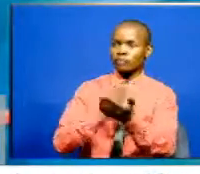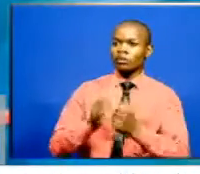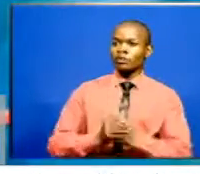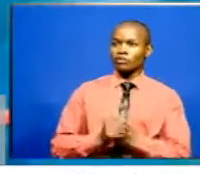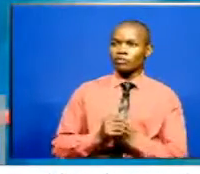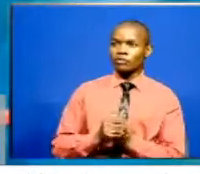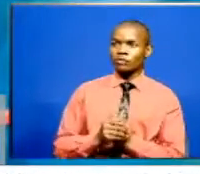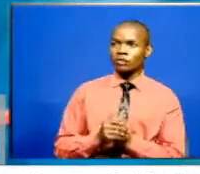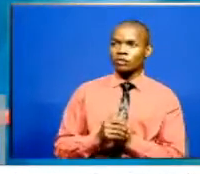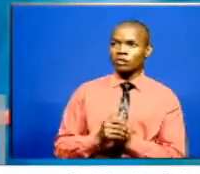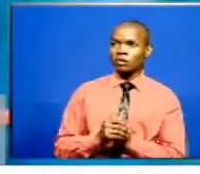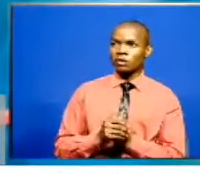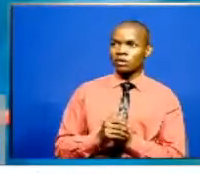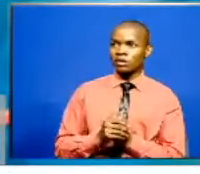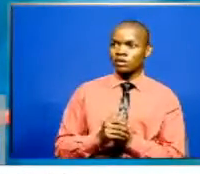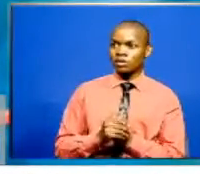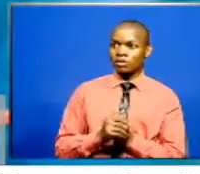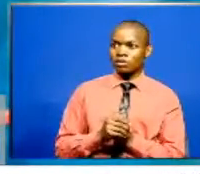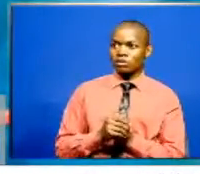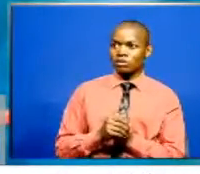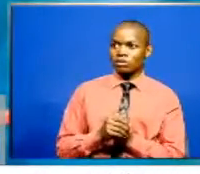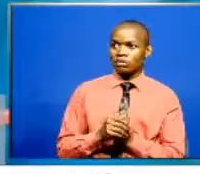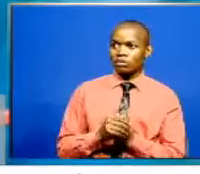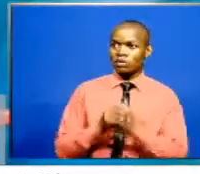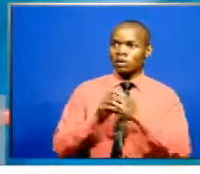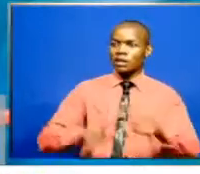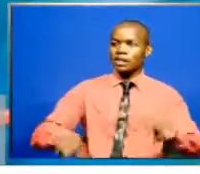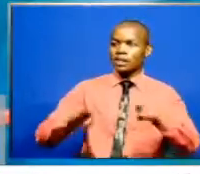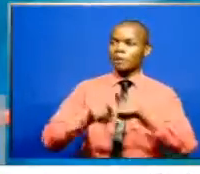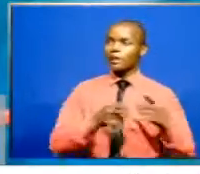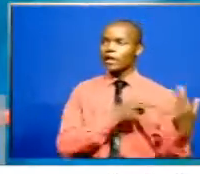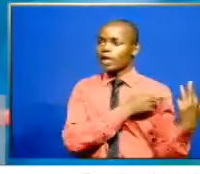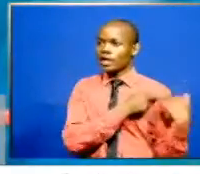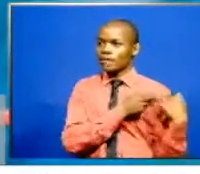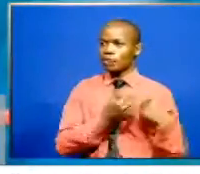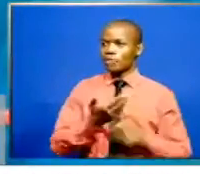And this is really our responsibility